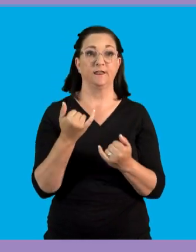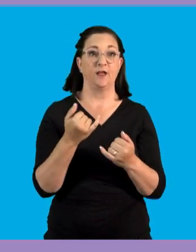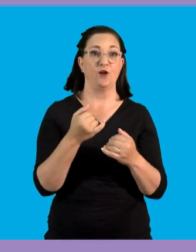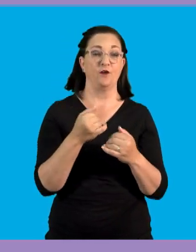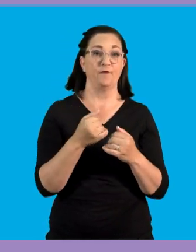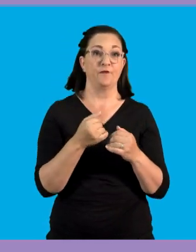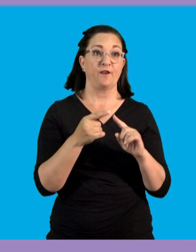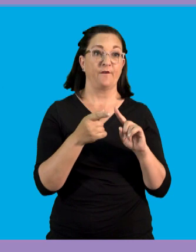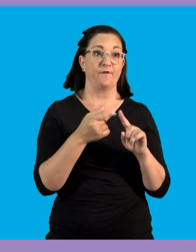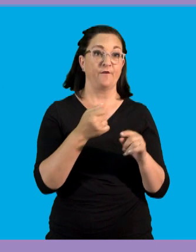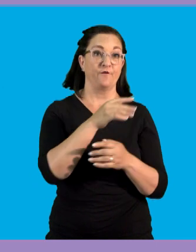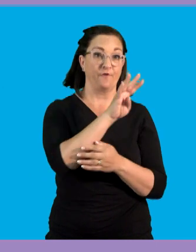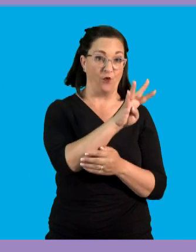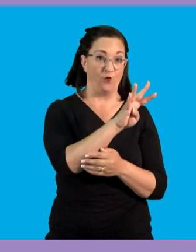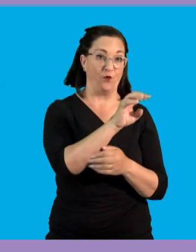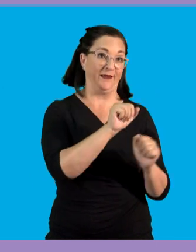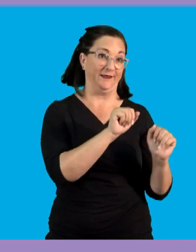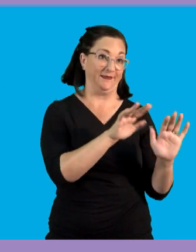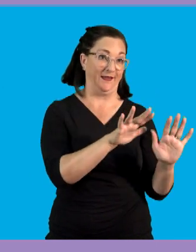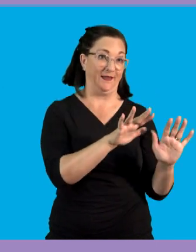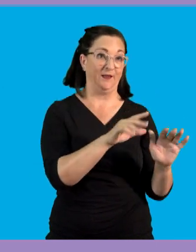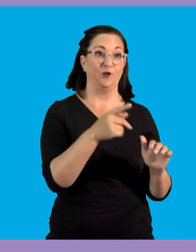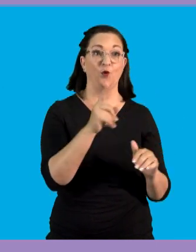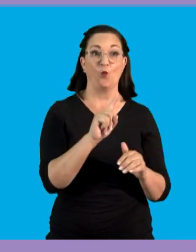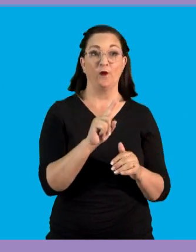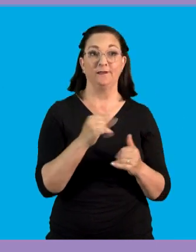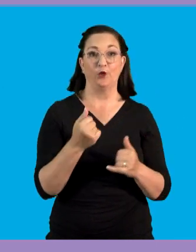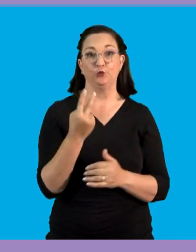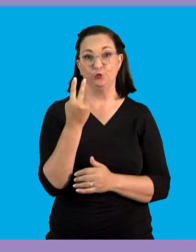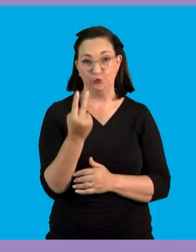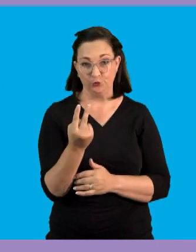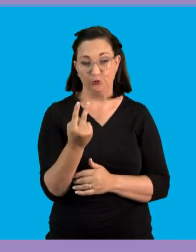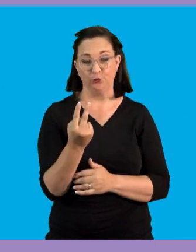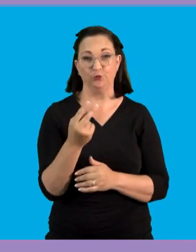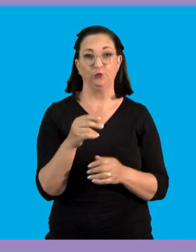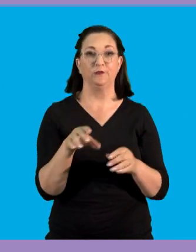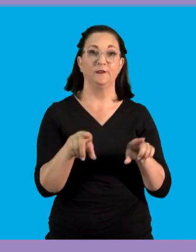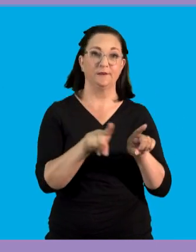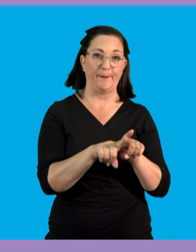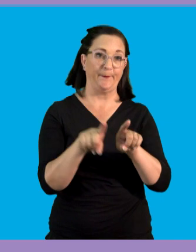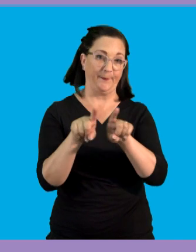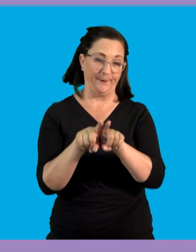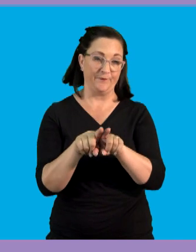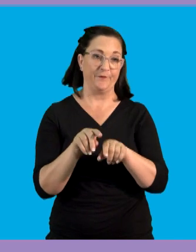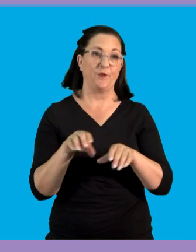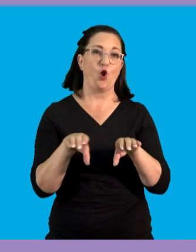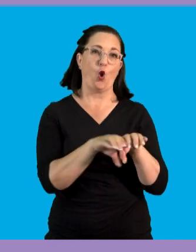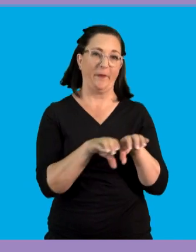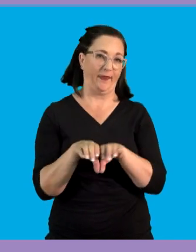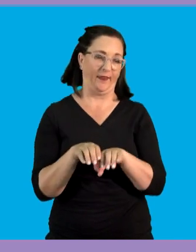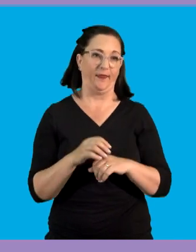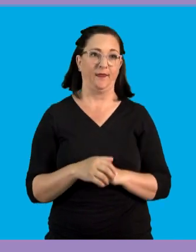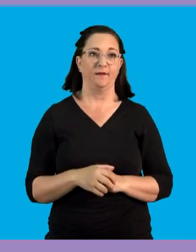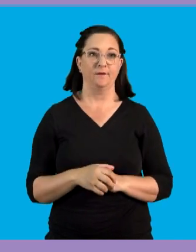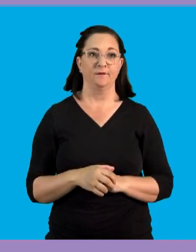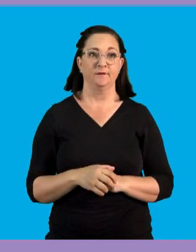factors of 2 and the factors of 4 and the factors of 10, it is the 2, right? And as we are going to look for